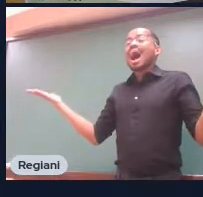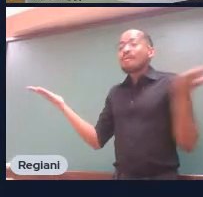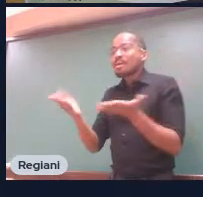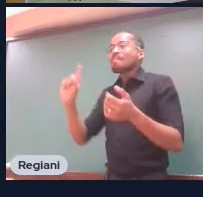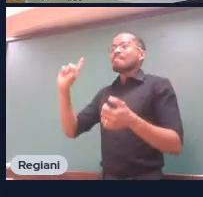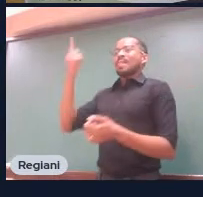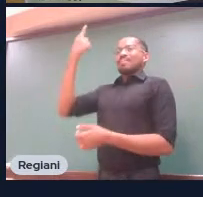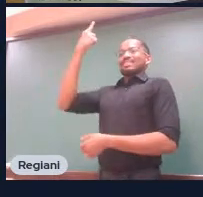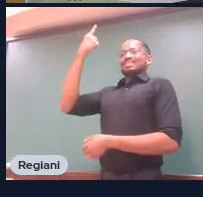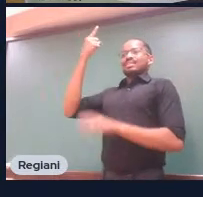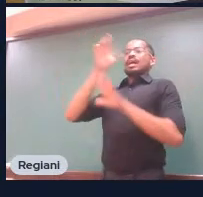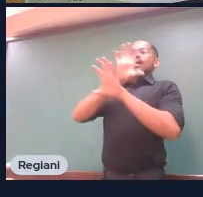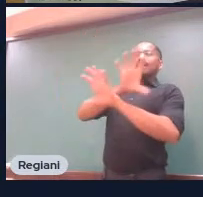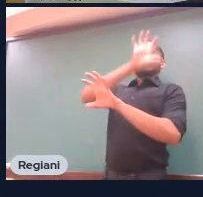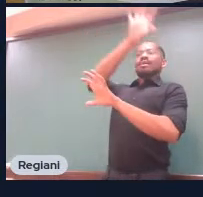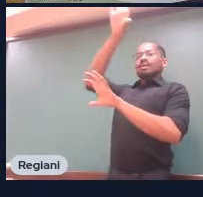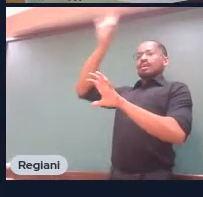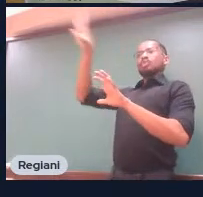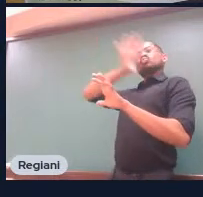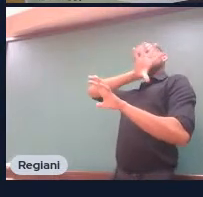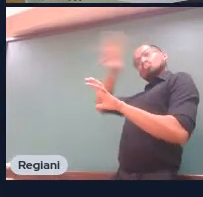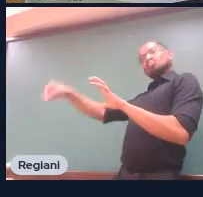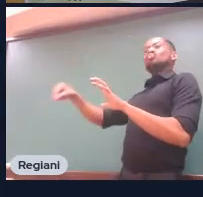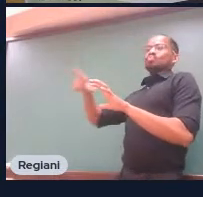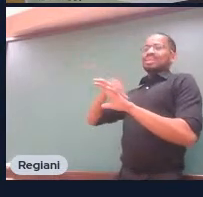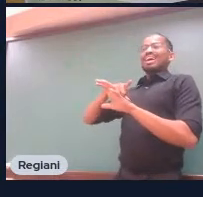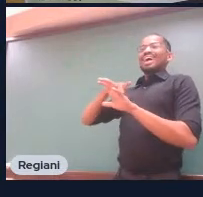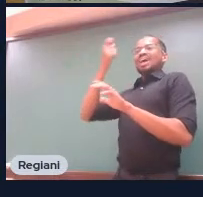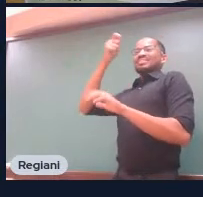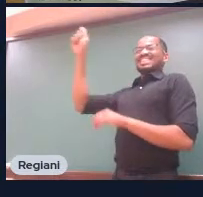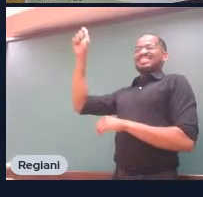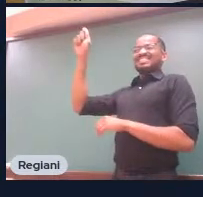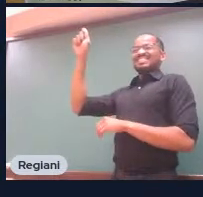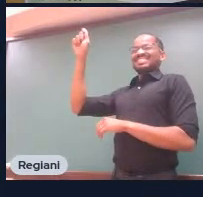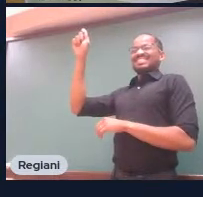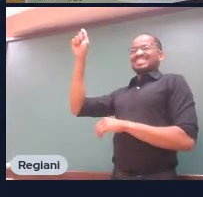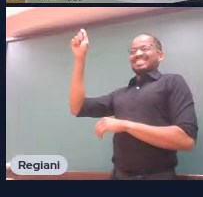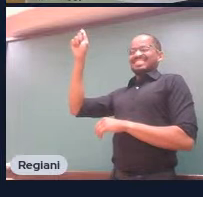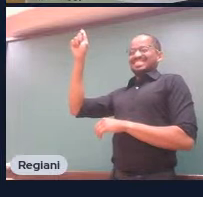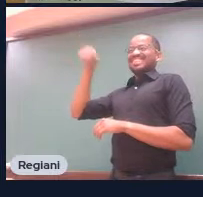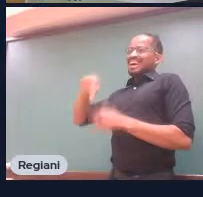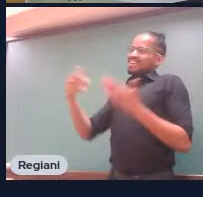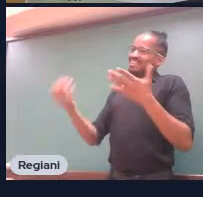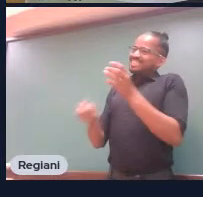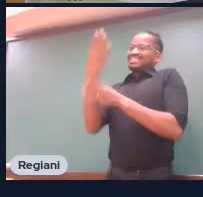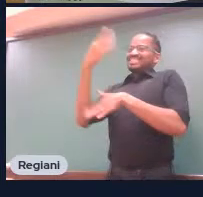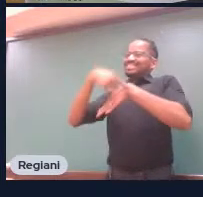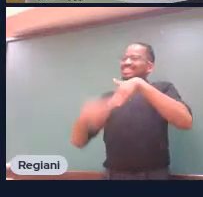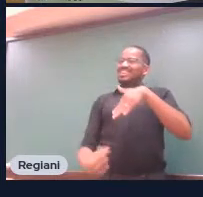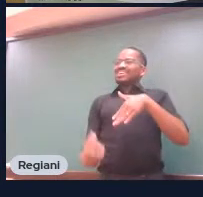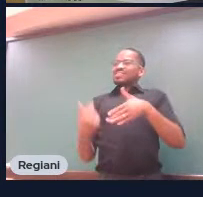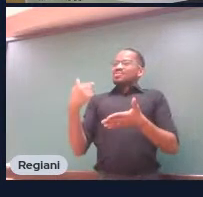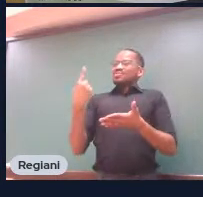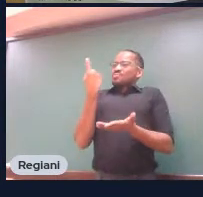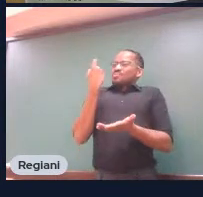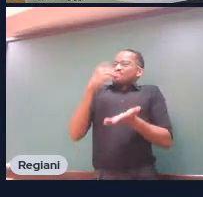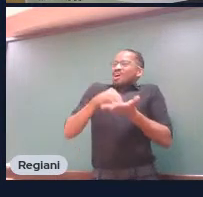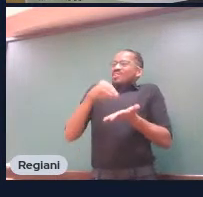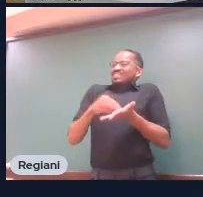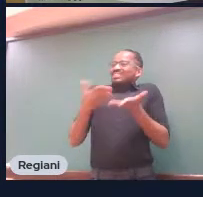have their lexicographic association in 2 days from now, with a global alliance set to become ever more